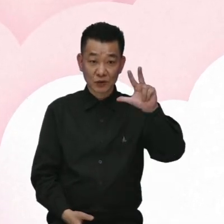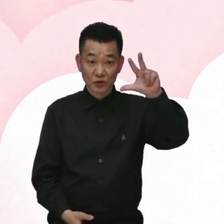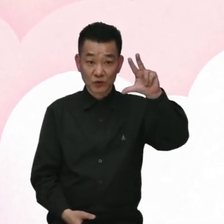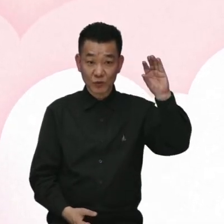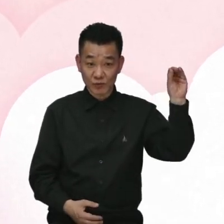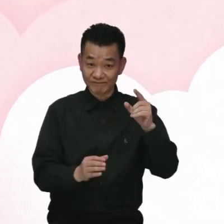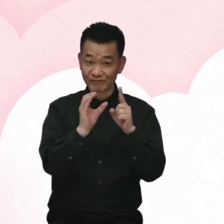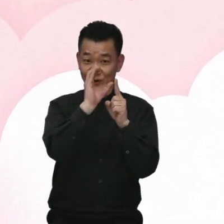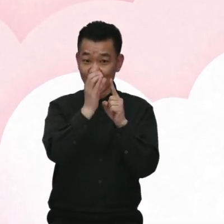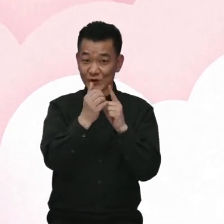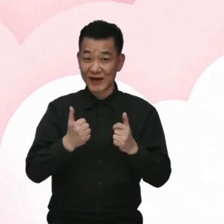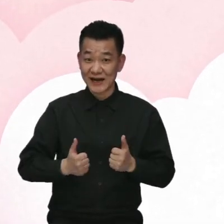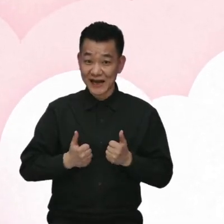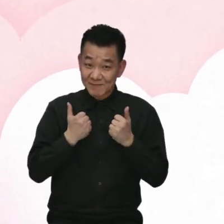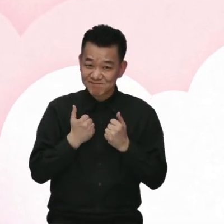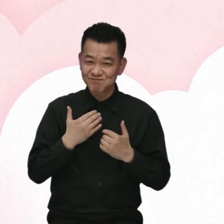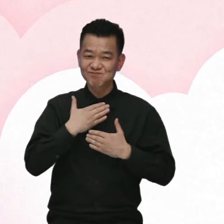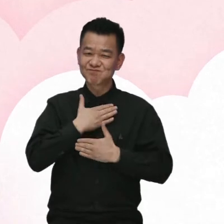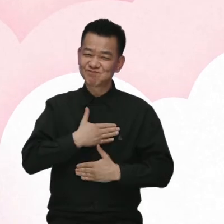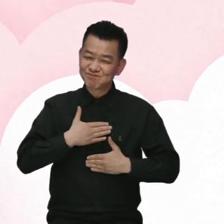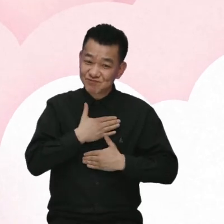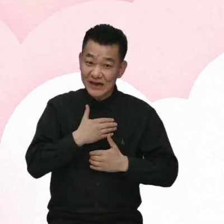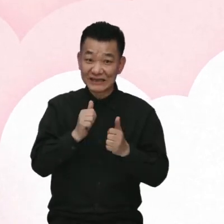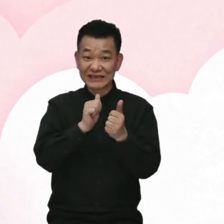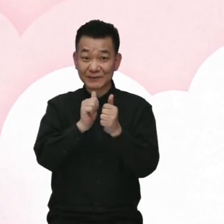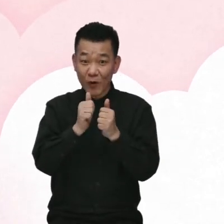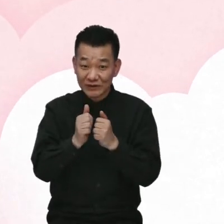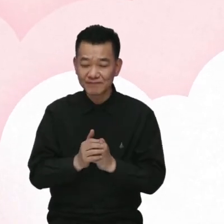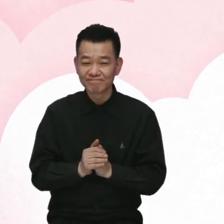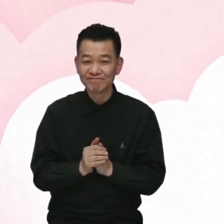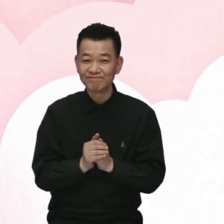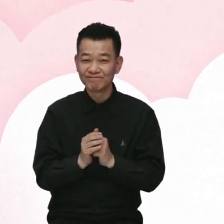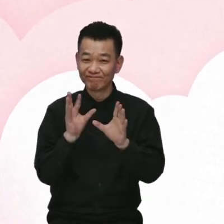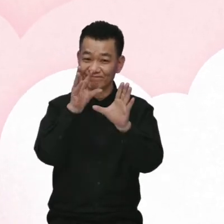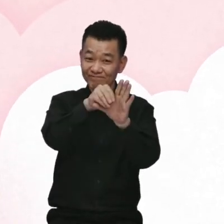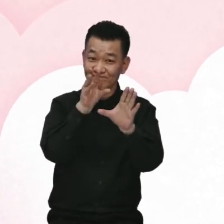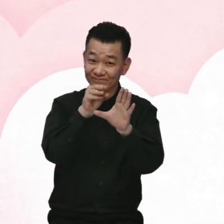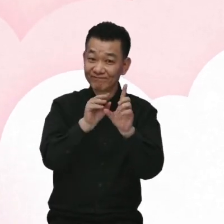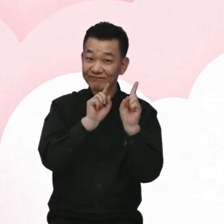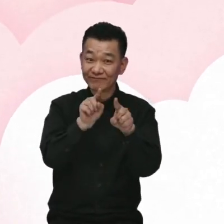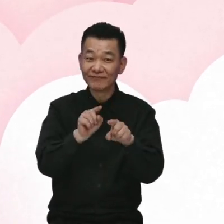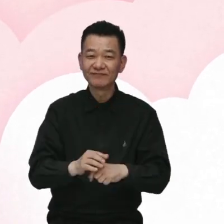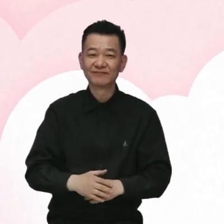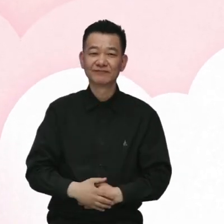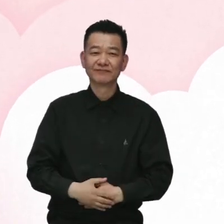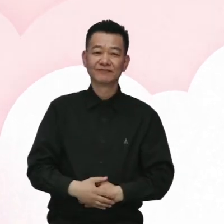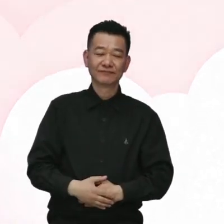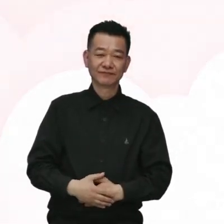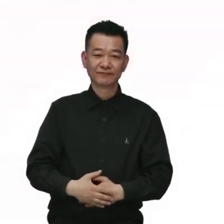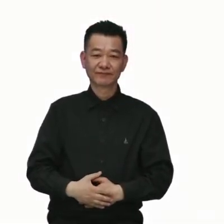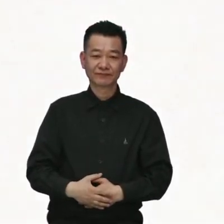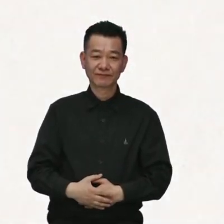Article 30. Participation in cultural life, recreation, leisure, and sport.